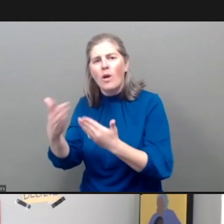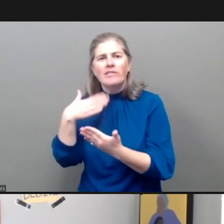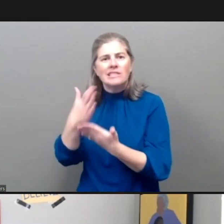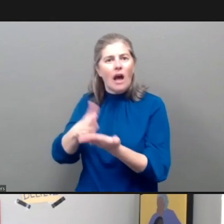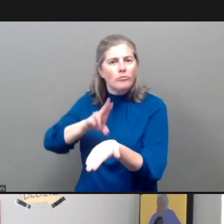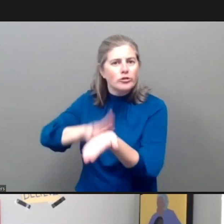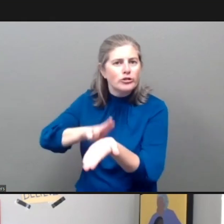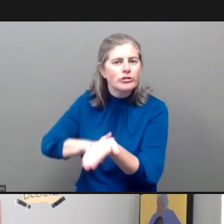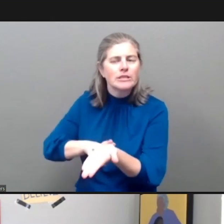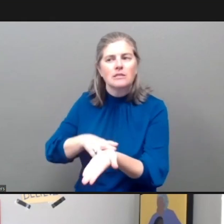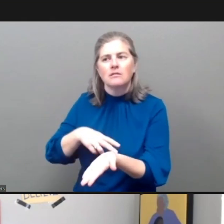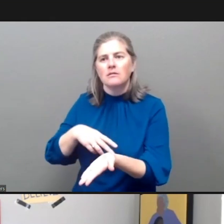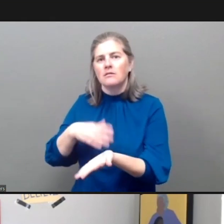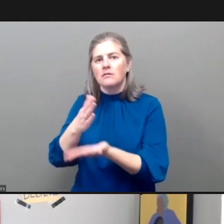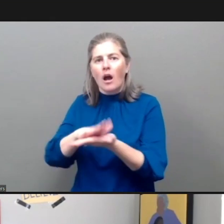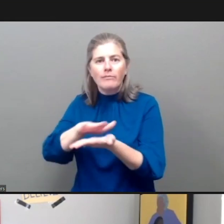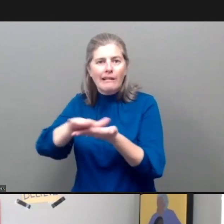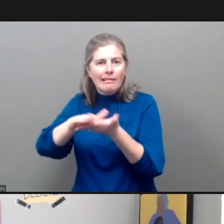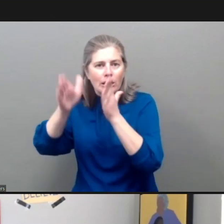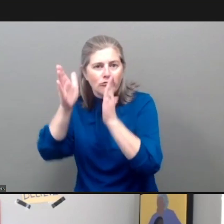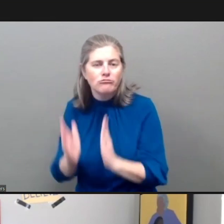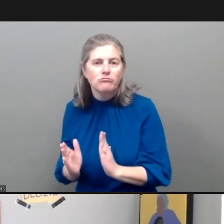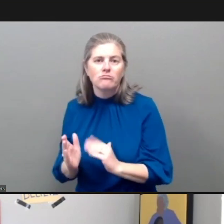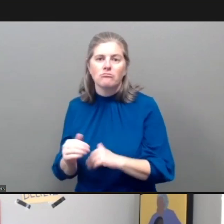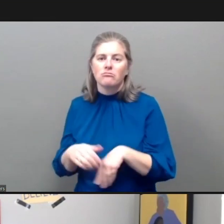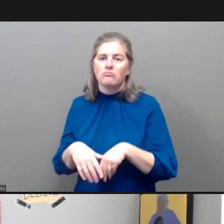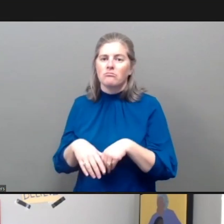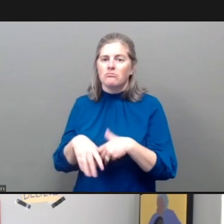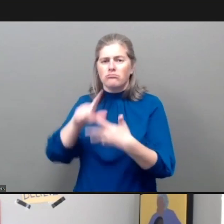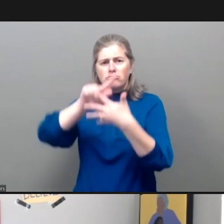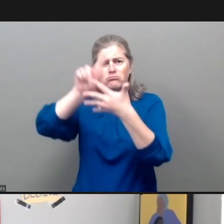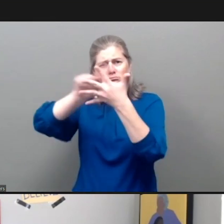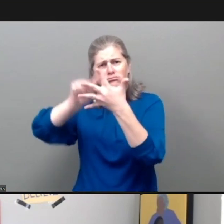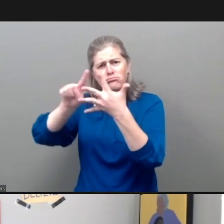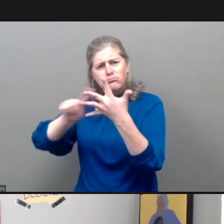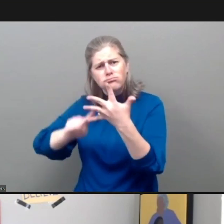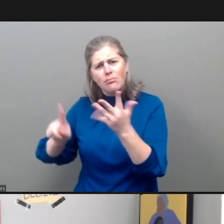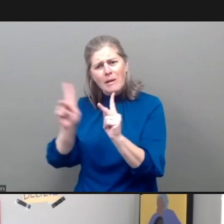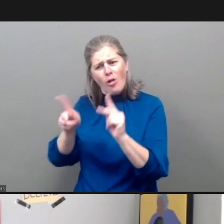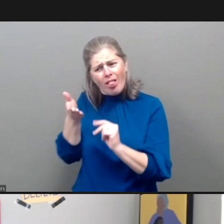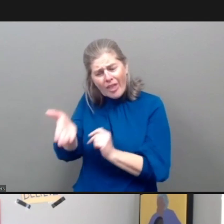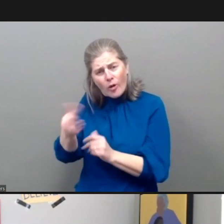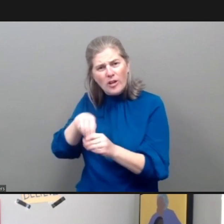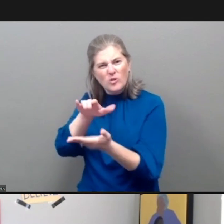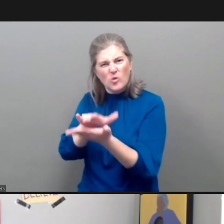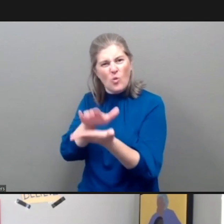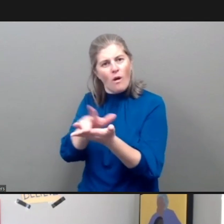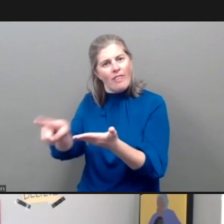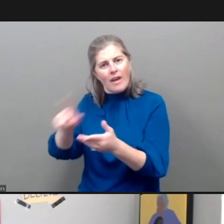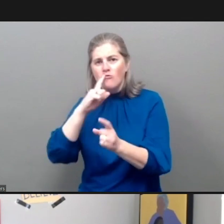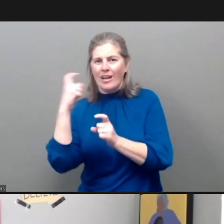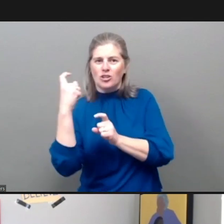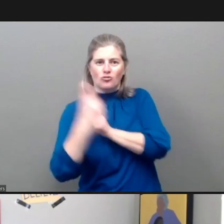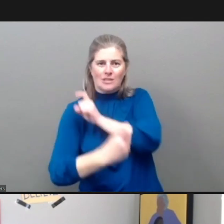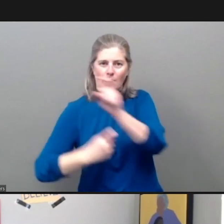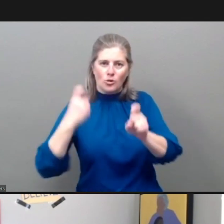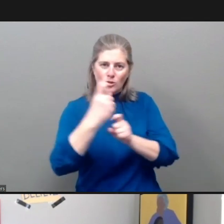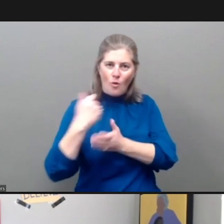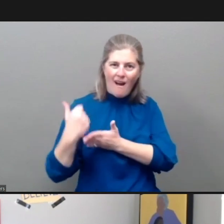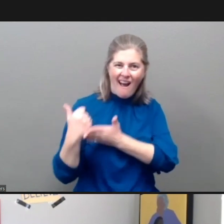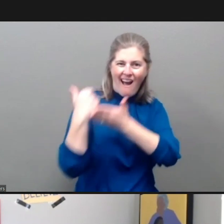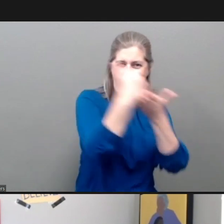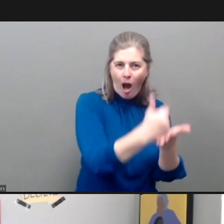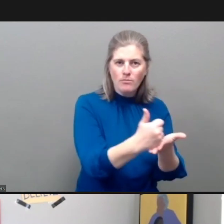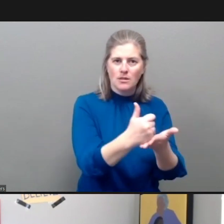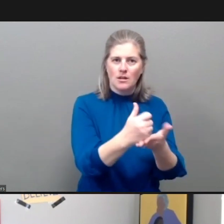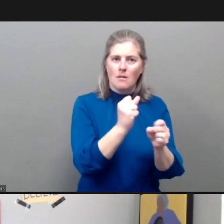we've got custodians, we have all kinds of people in a school who are contributing to helping make